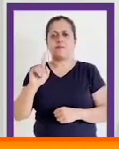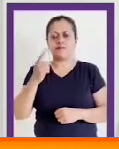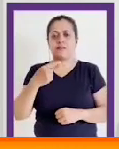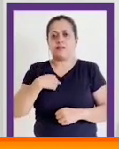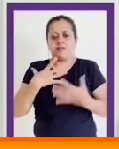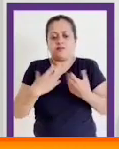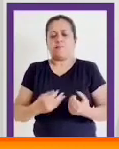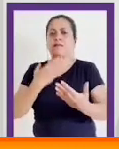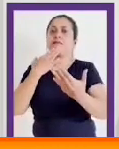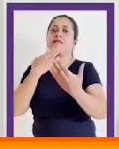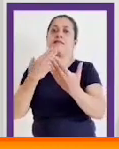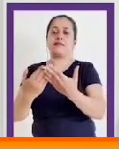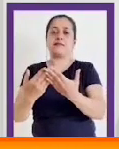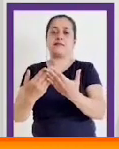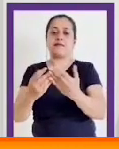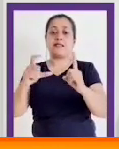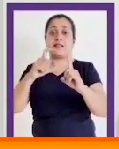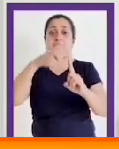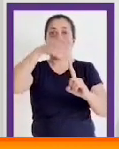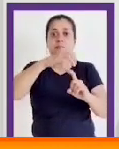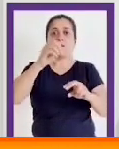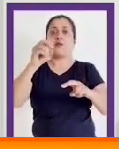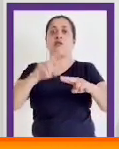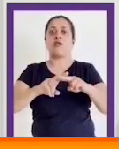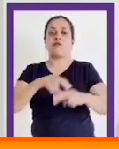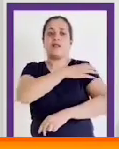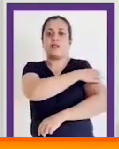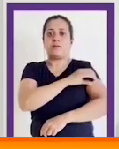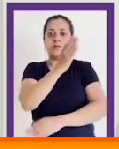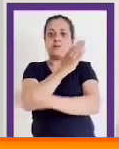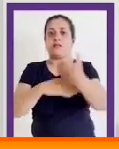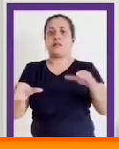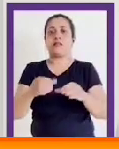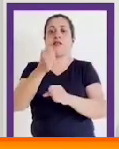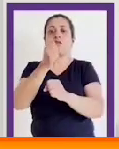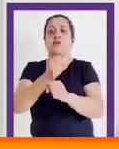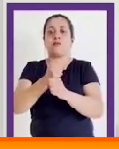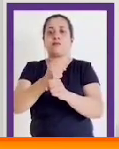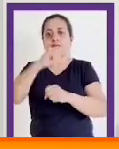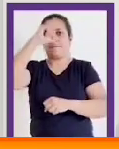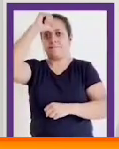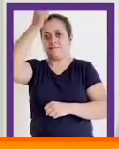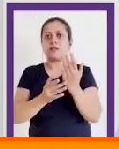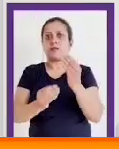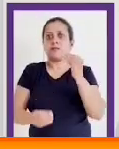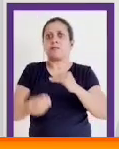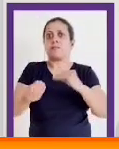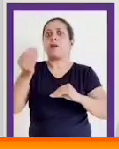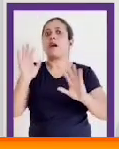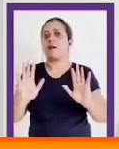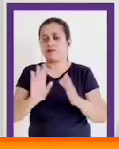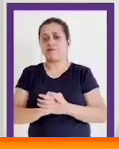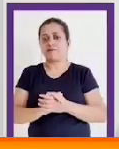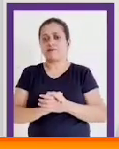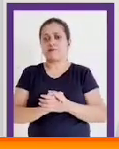First of all, I would really like to thank the Department of Empowerment of Persons with Disabilities, Government of India. I